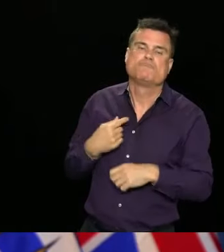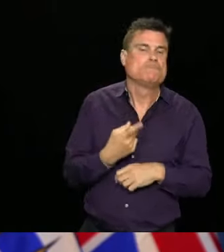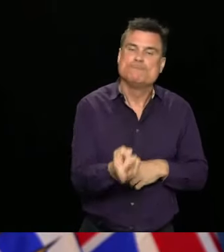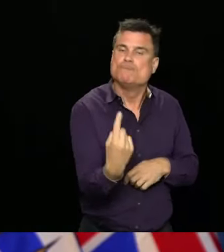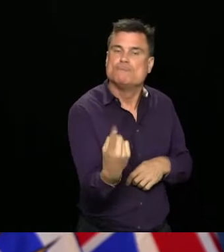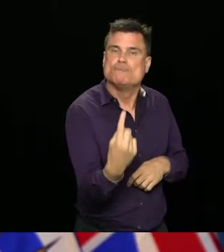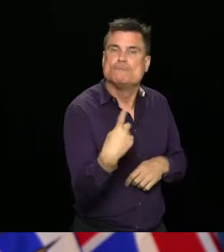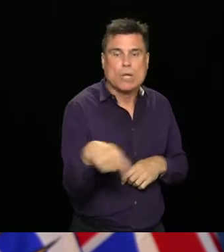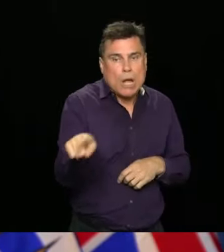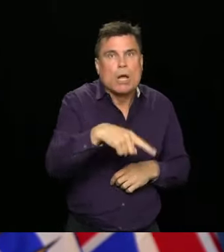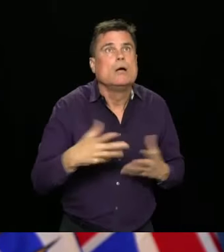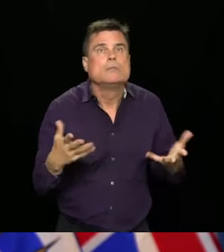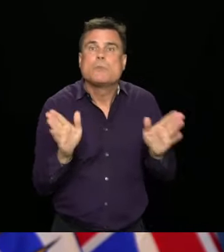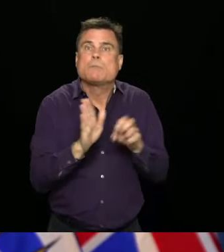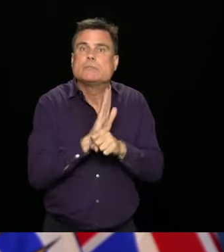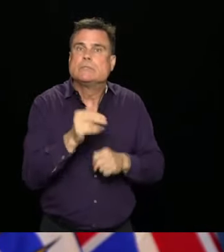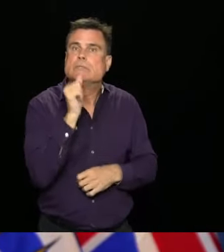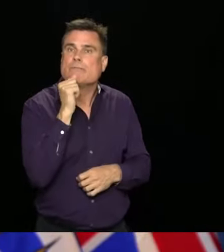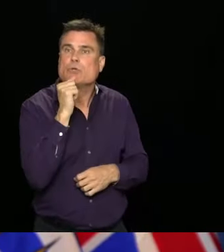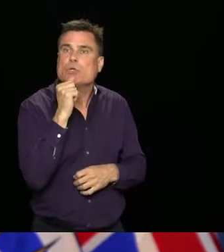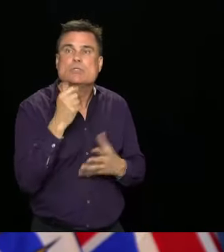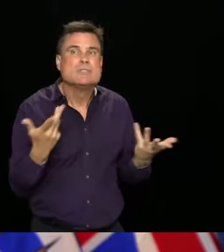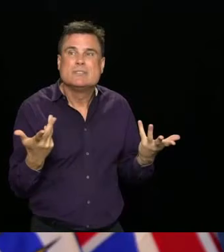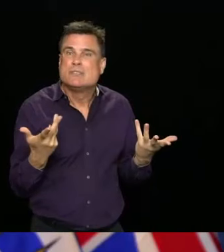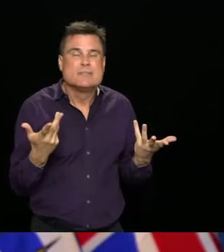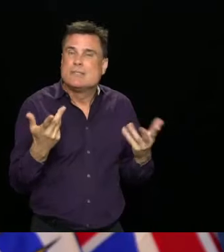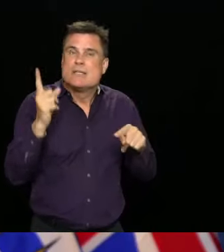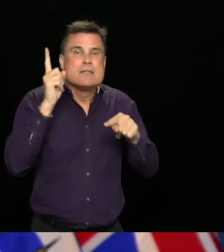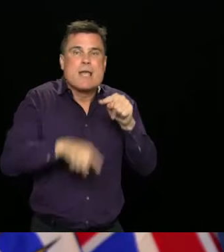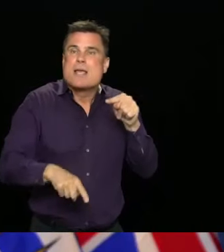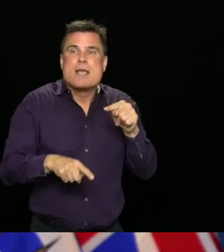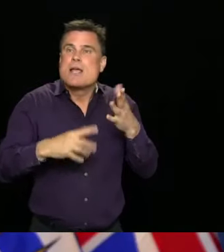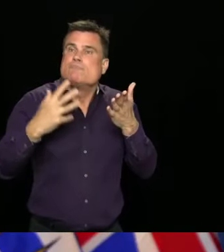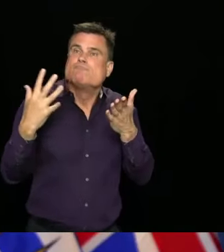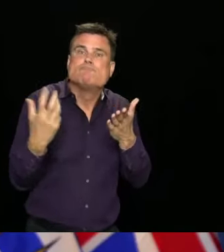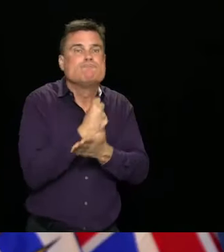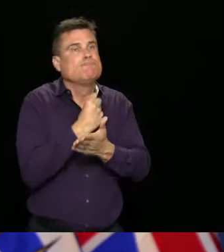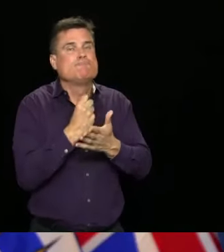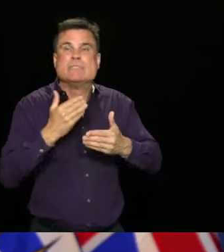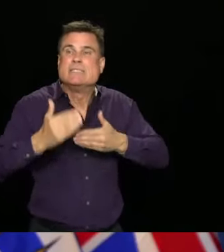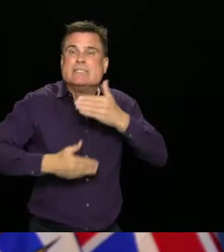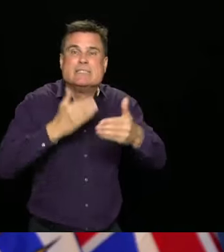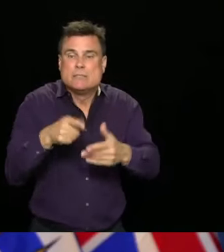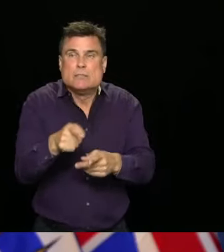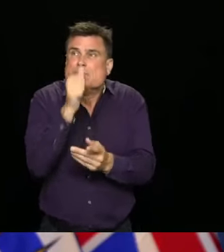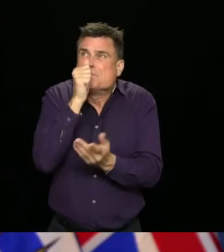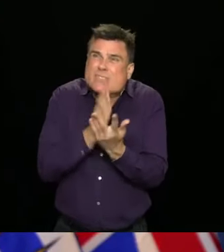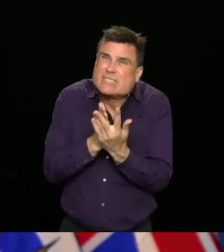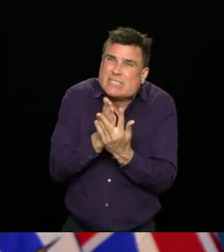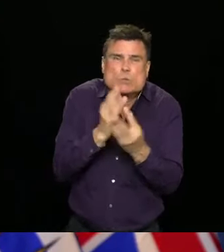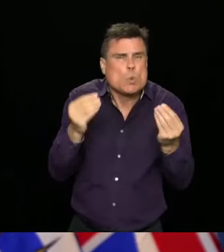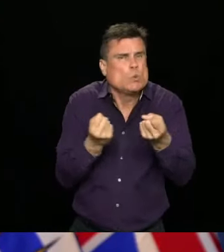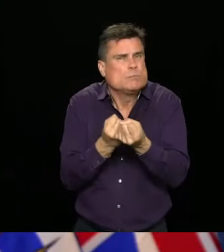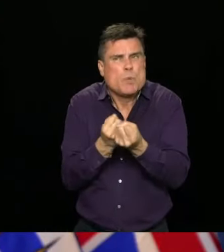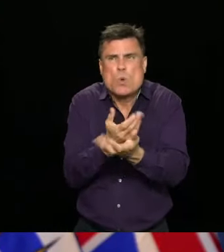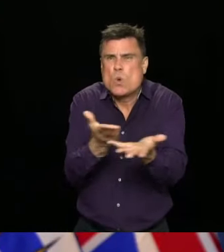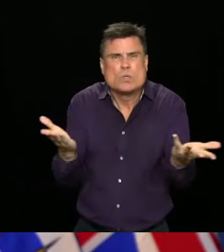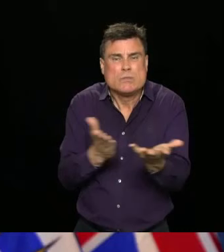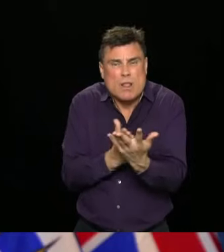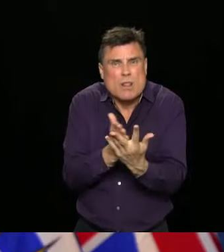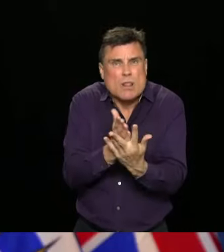tenant, because the tenant doesn't have the opportunity to be able to have that relief to help them then be there through the restart and get their business going